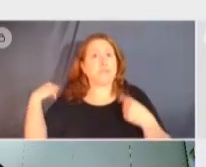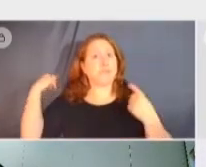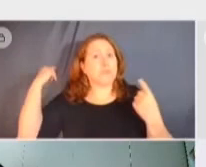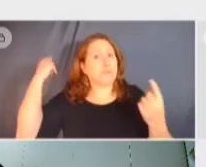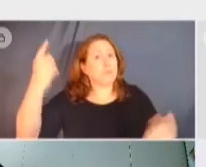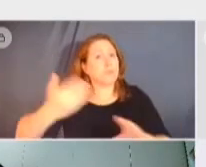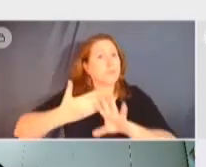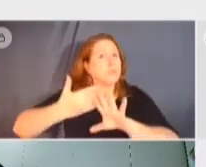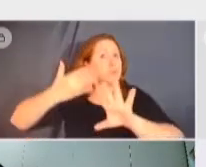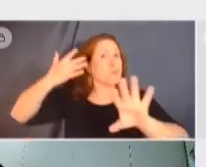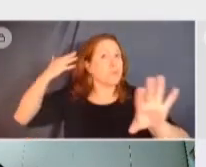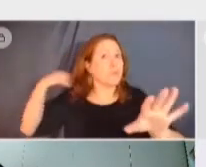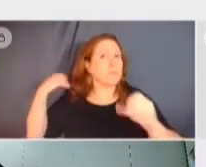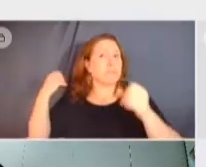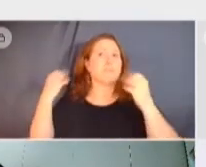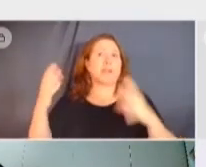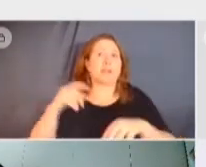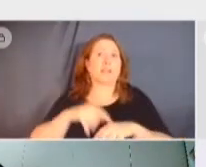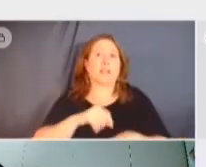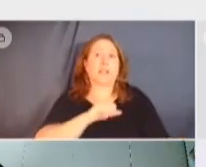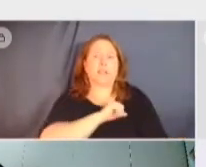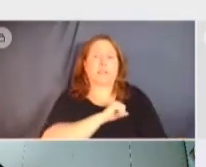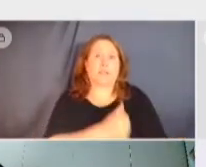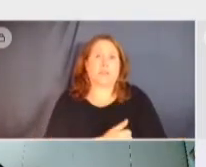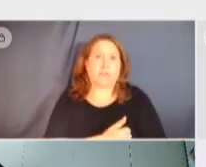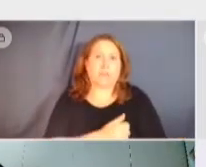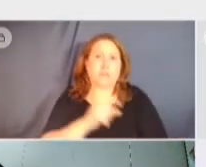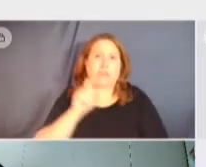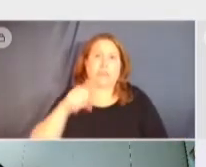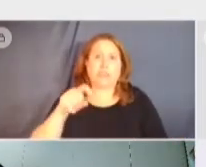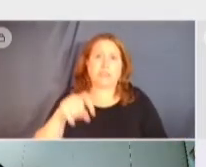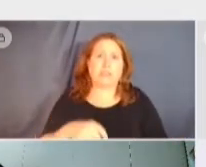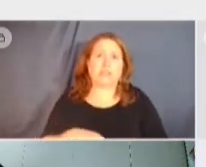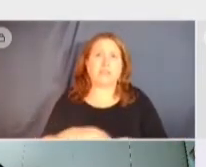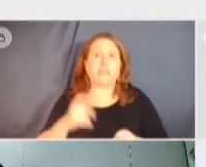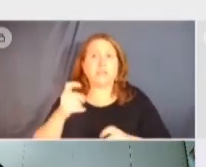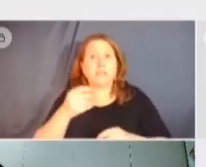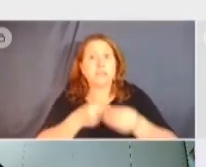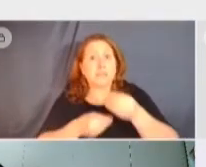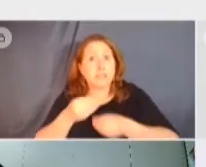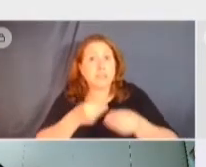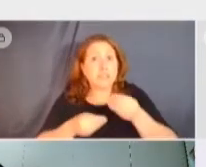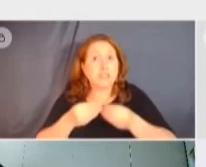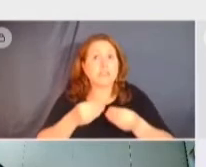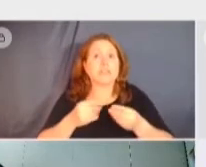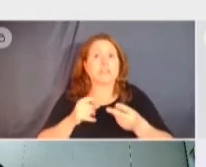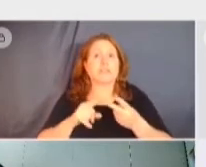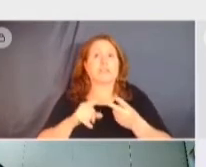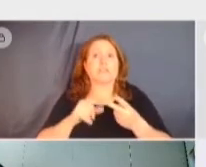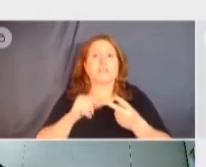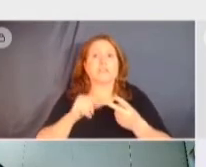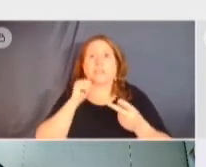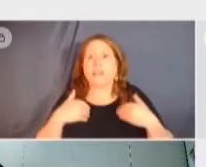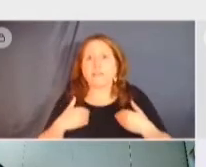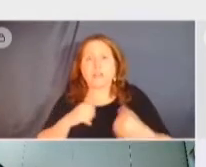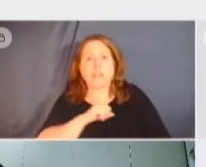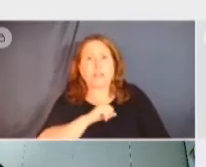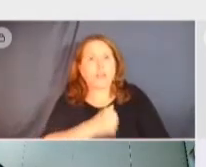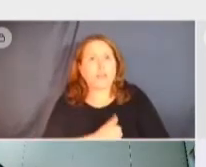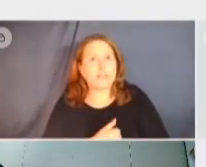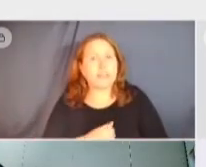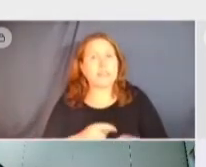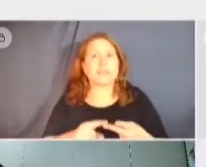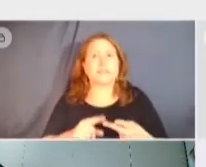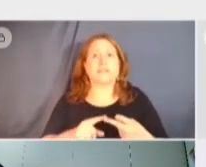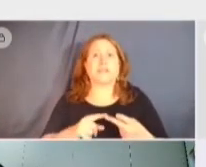authority, that the budget office does not have authority under Governor